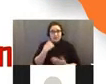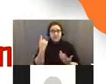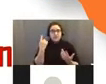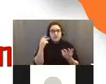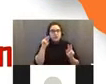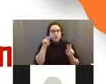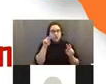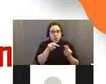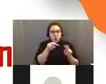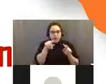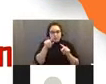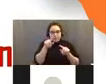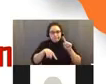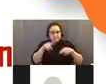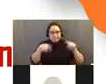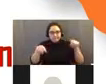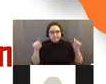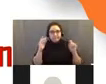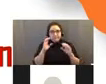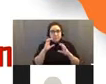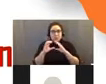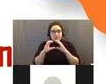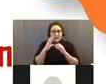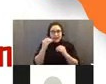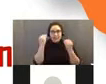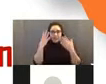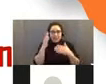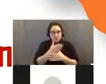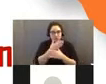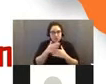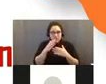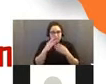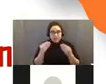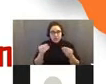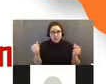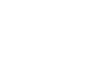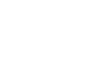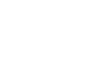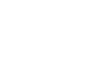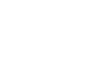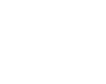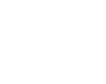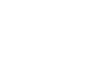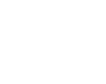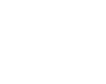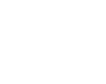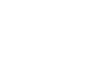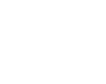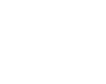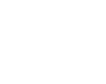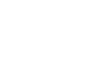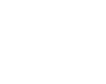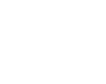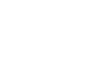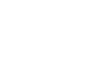of communication and information sharing solutions. We wanted the technology to be secure,